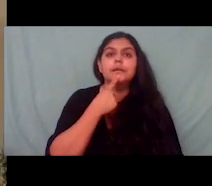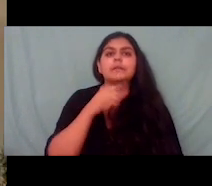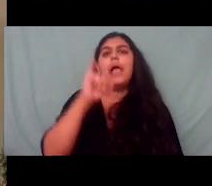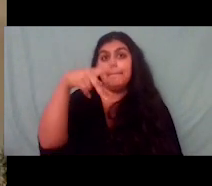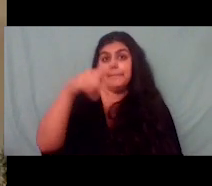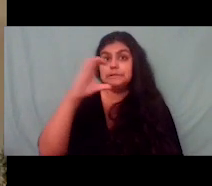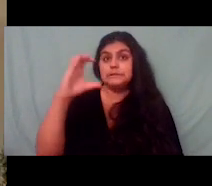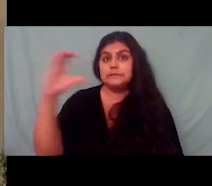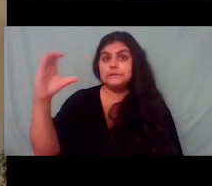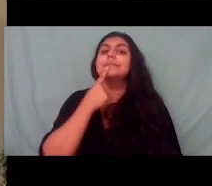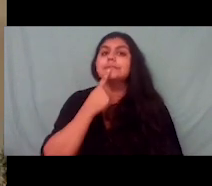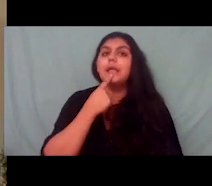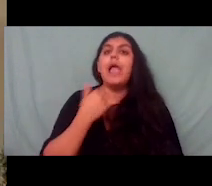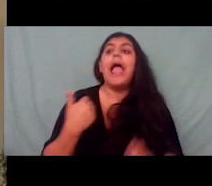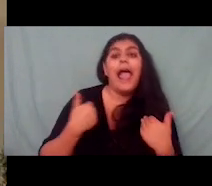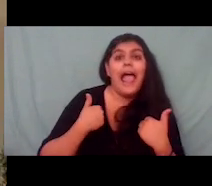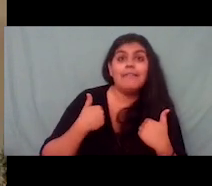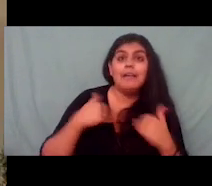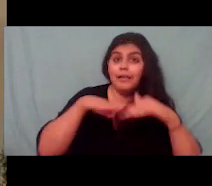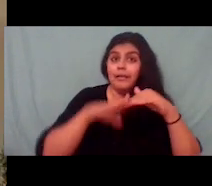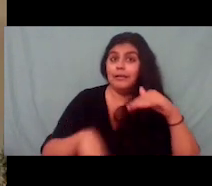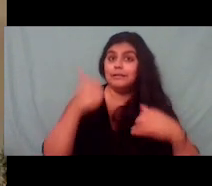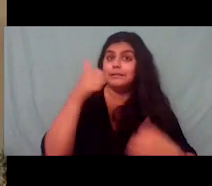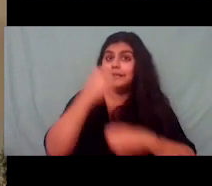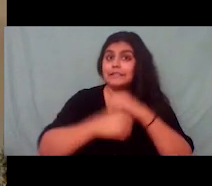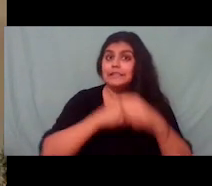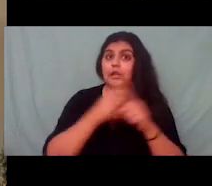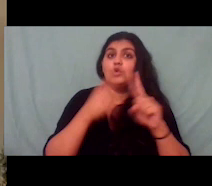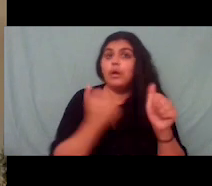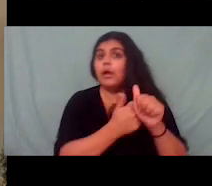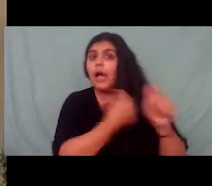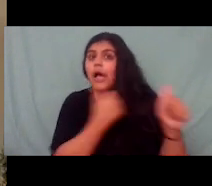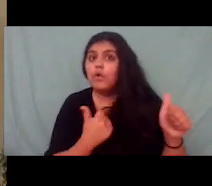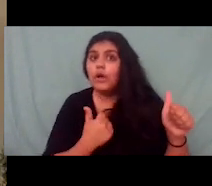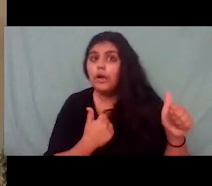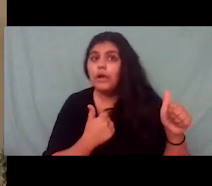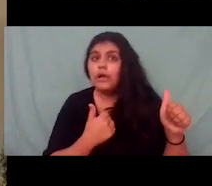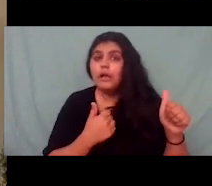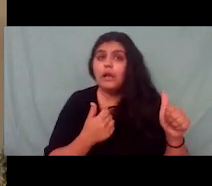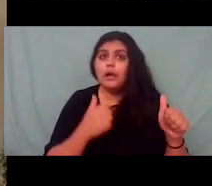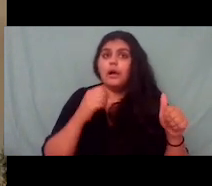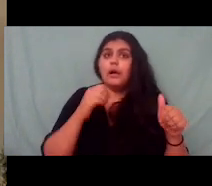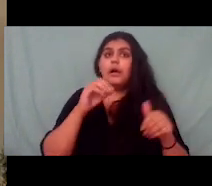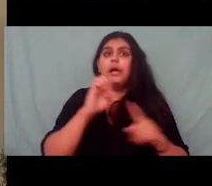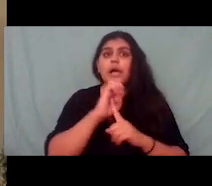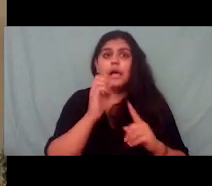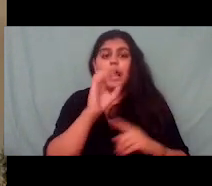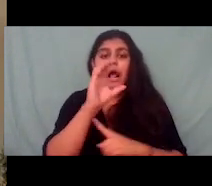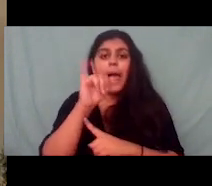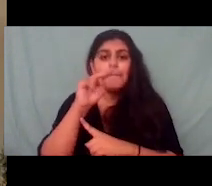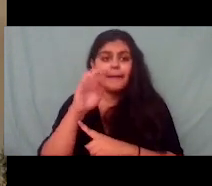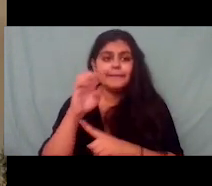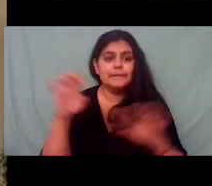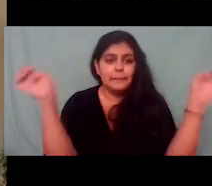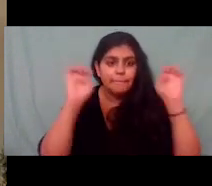like the IPCC panel says, we have, you know, little less than 10 years to avert climate crisis. I mean, in Lebanon, we are seeing the effects